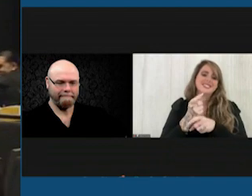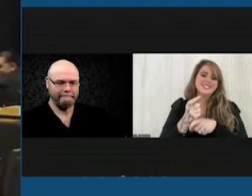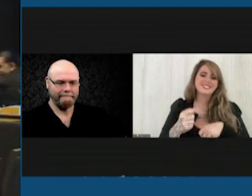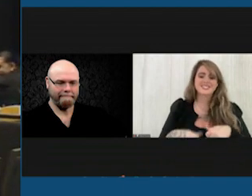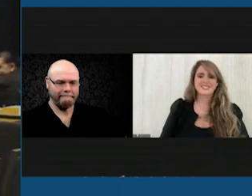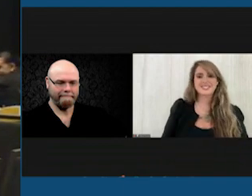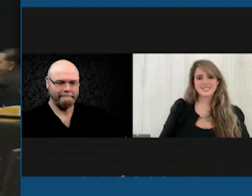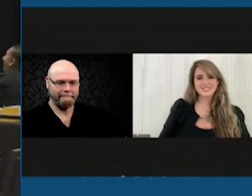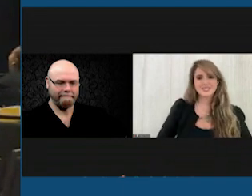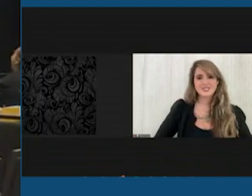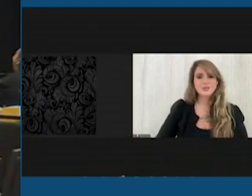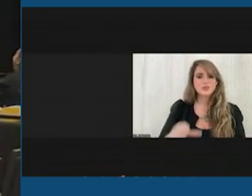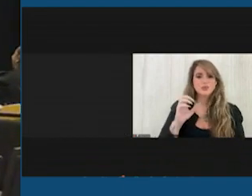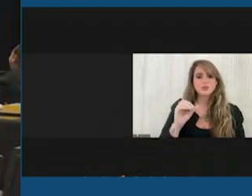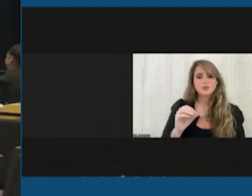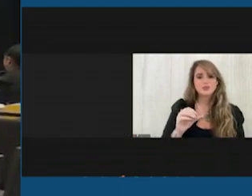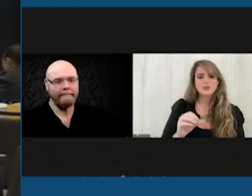So,